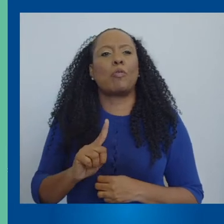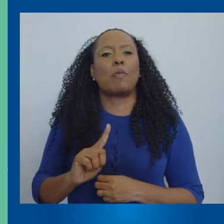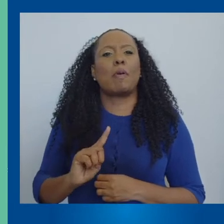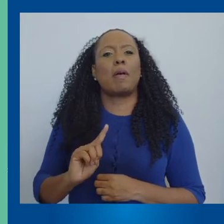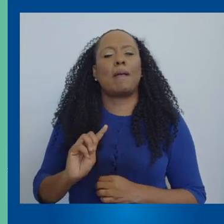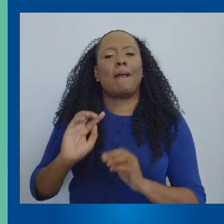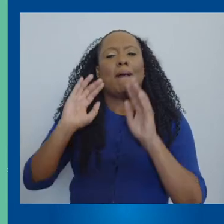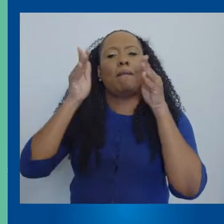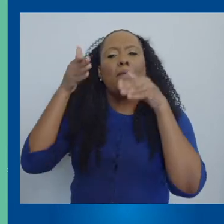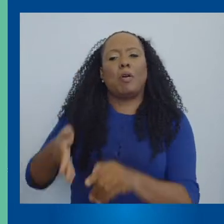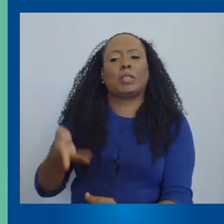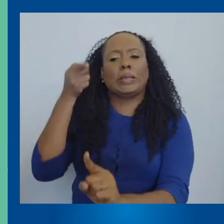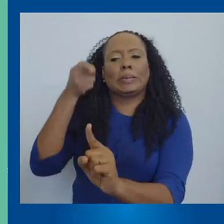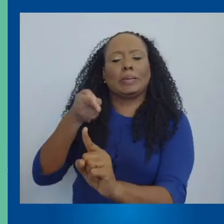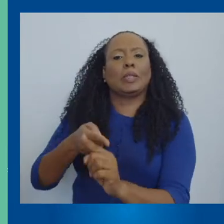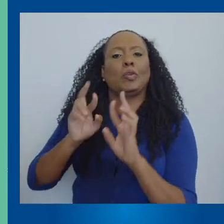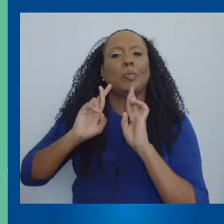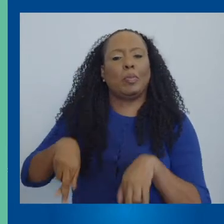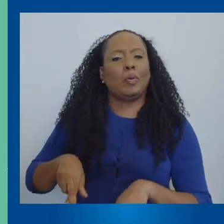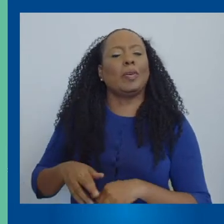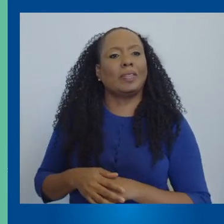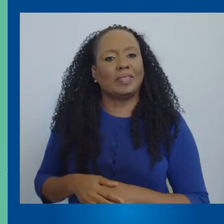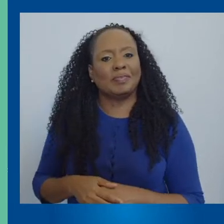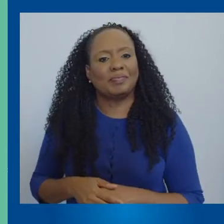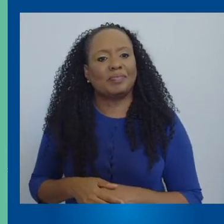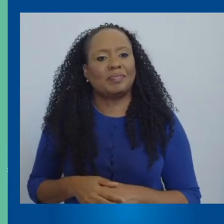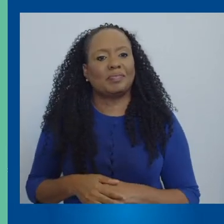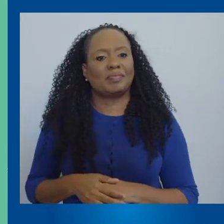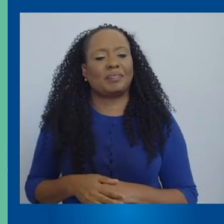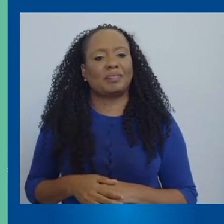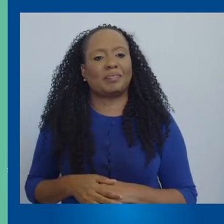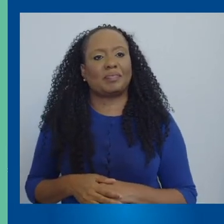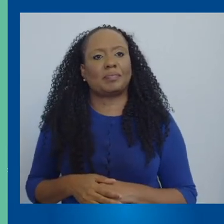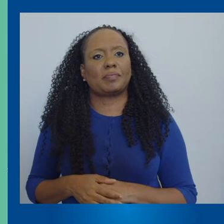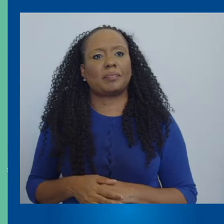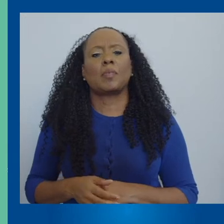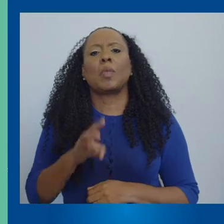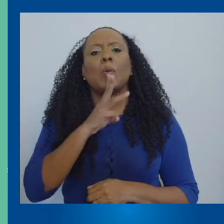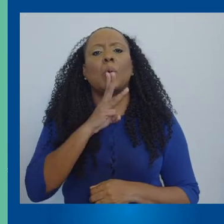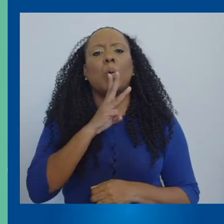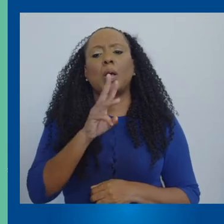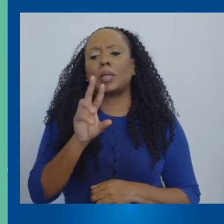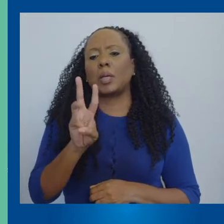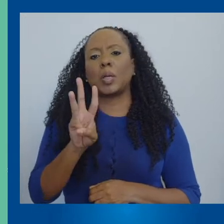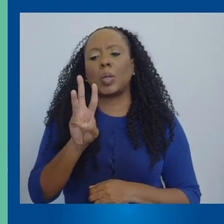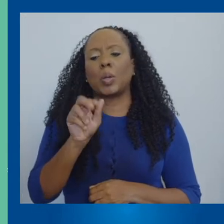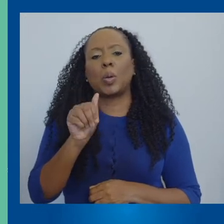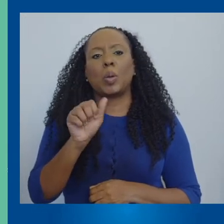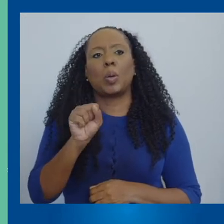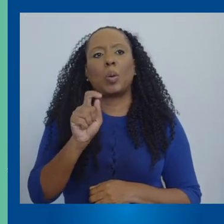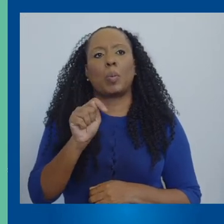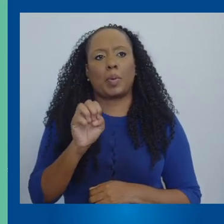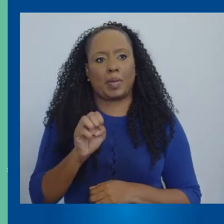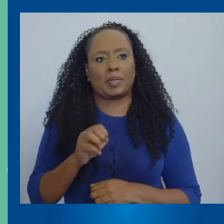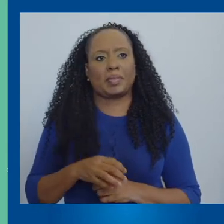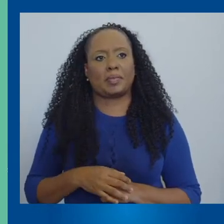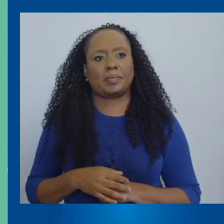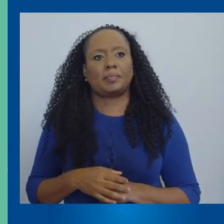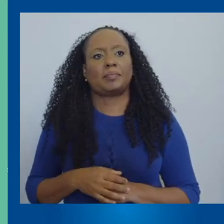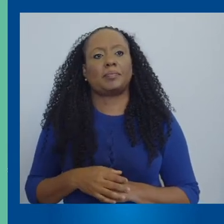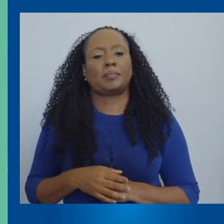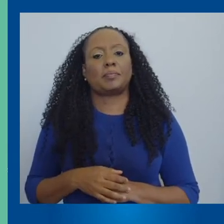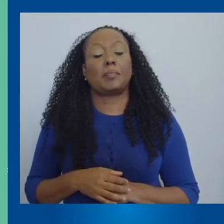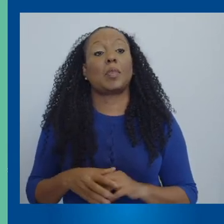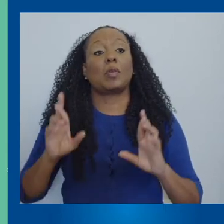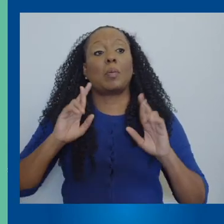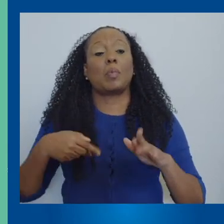important report. With regards to waterways, the report highlights studies around the